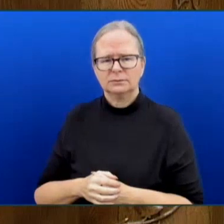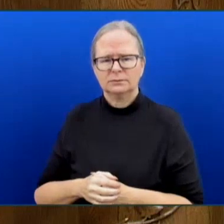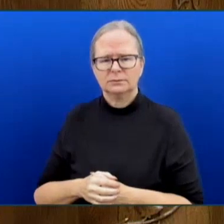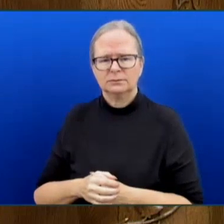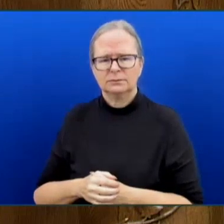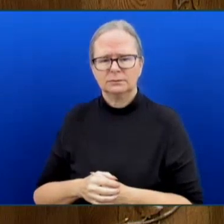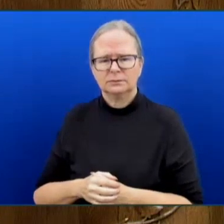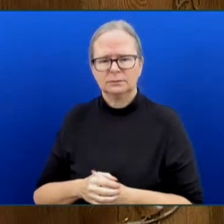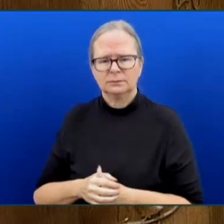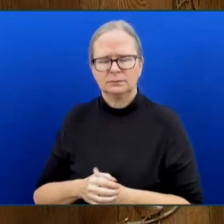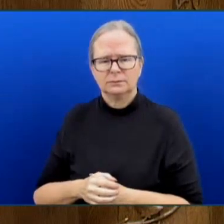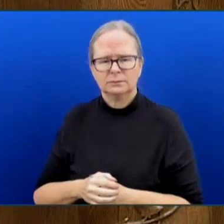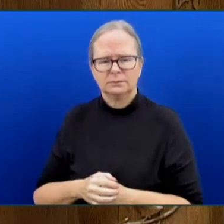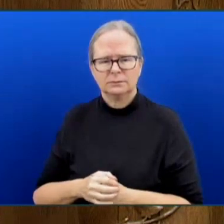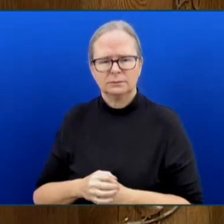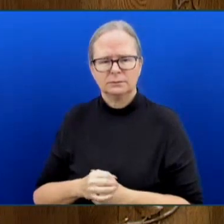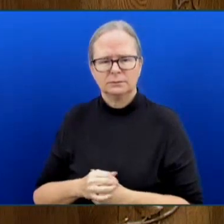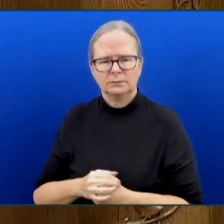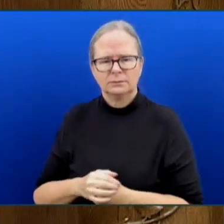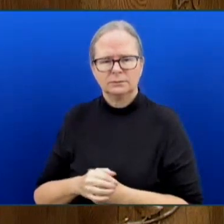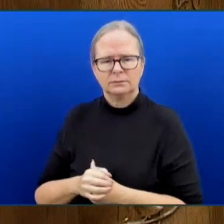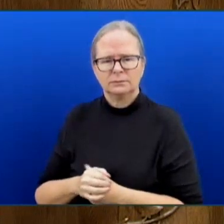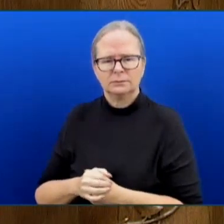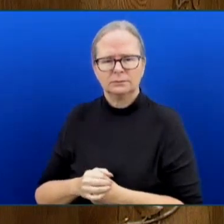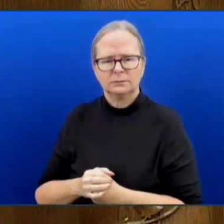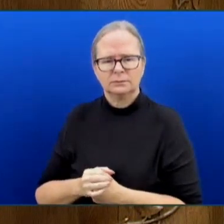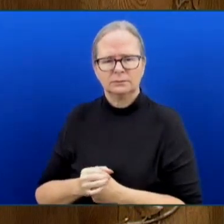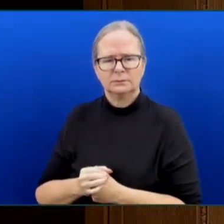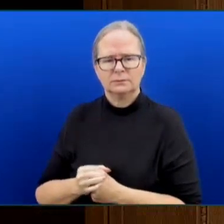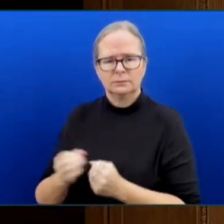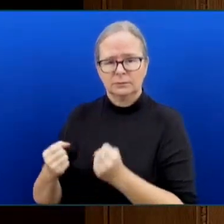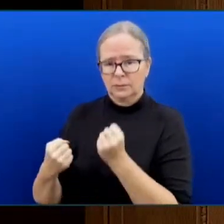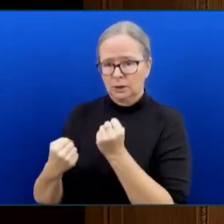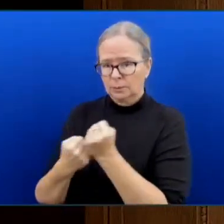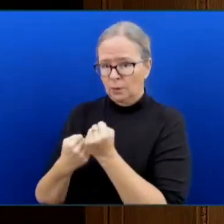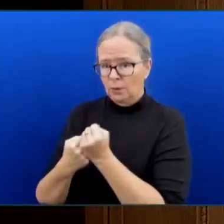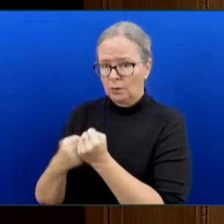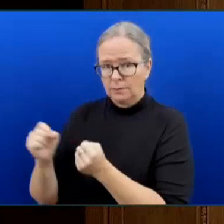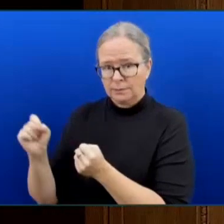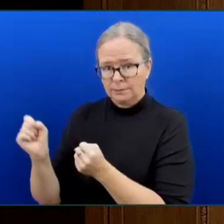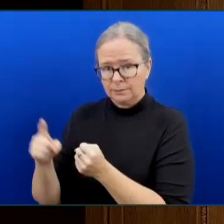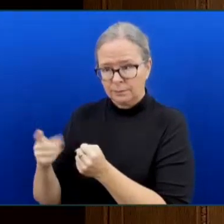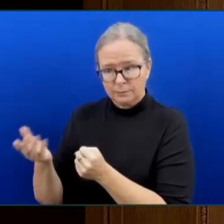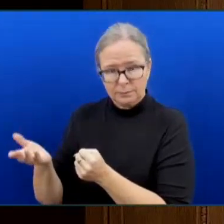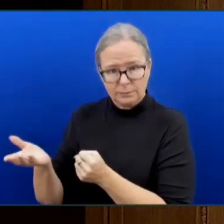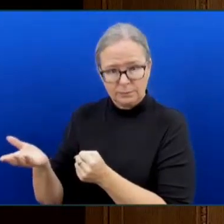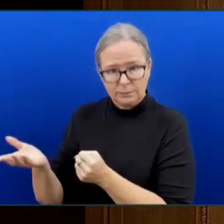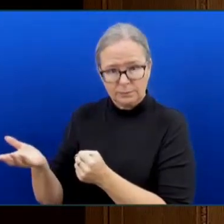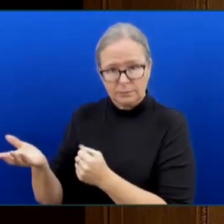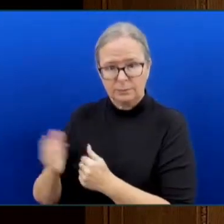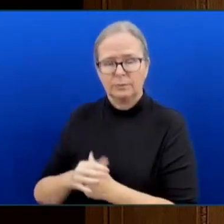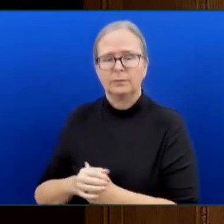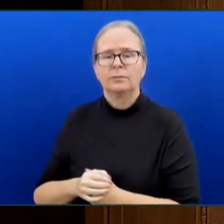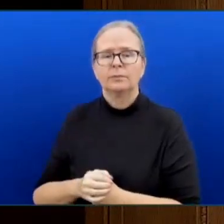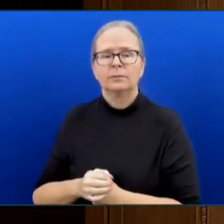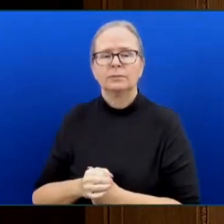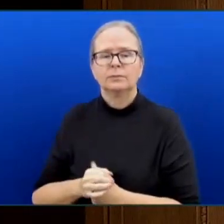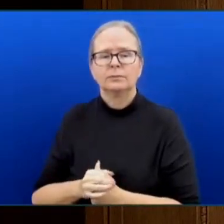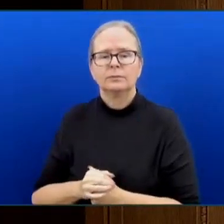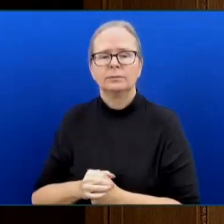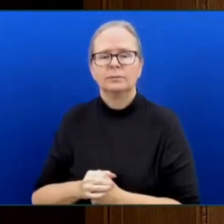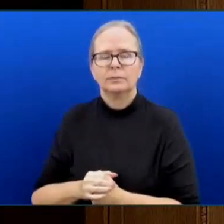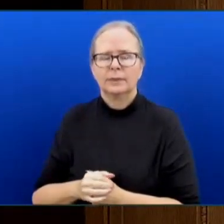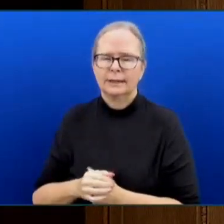Member for Abbotsford West, supplemental. Thanks, Honourable Chair. Well, it'll be interesting to see if the Premier maintains